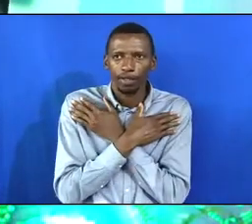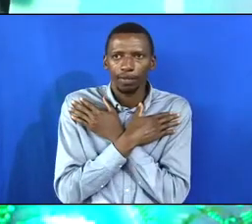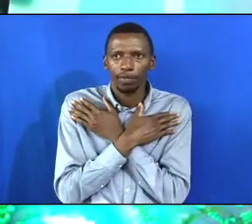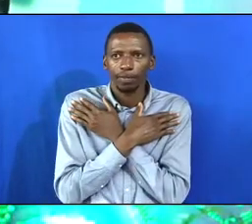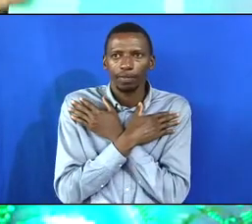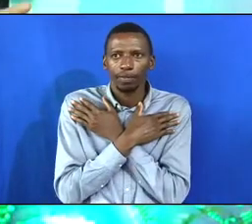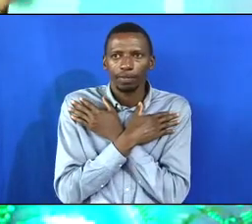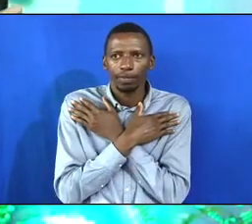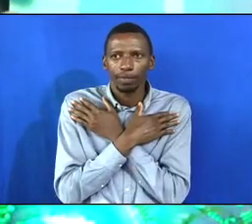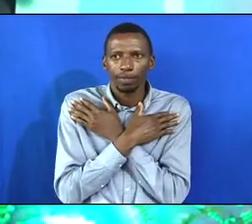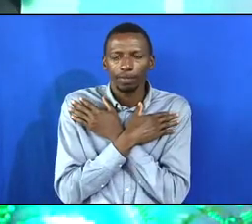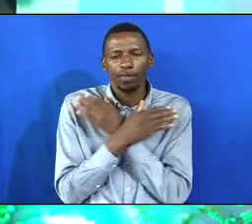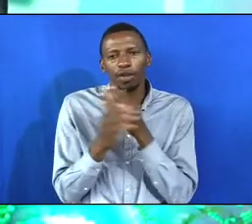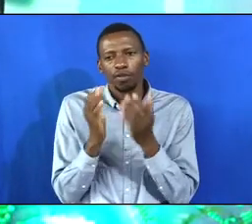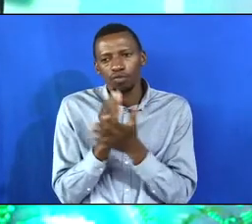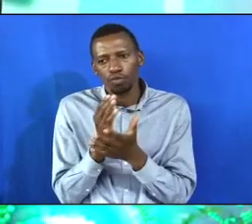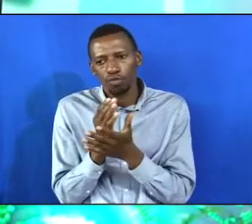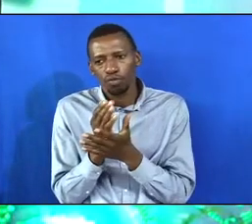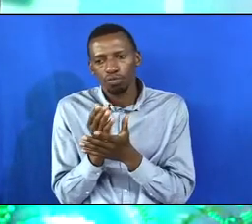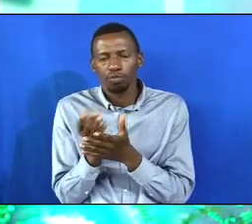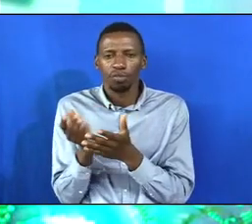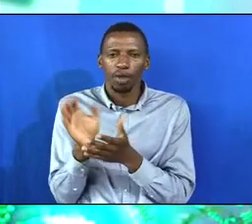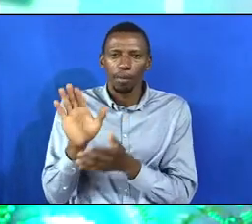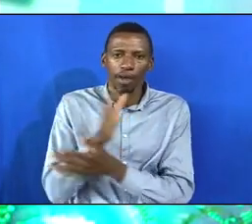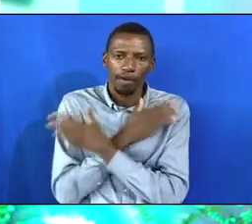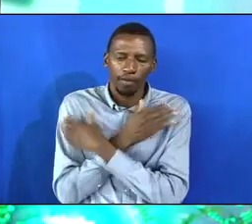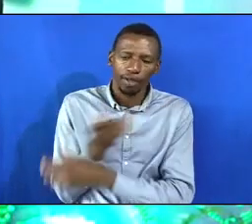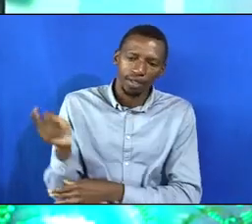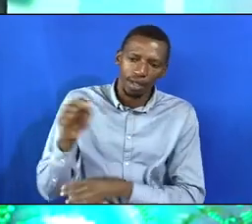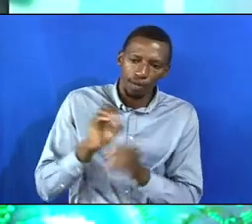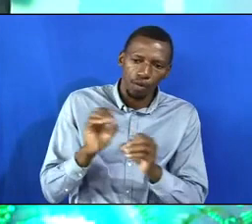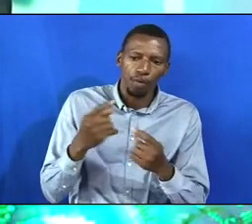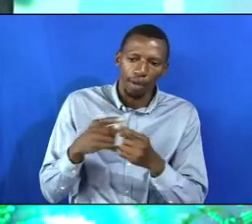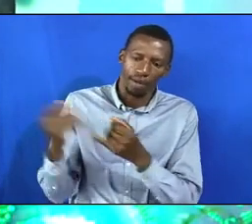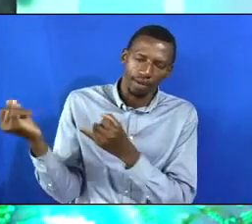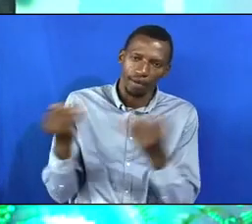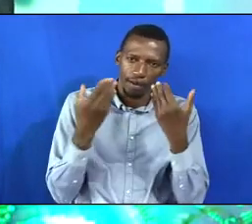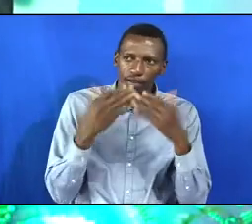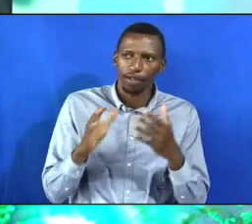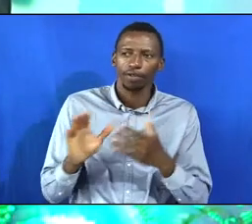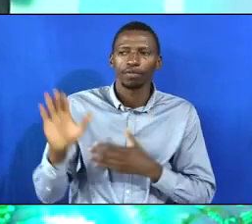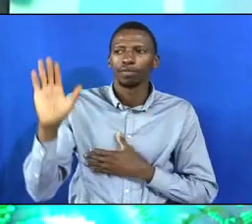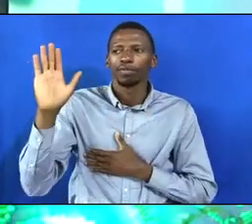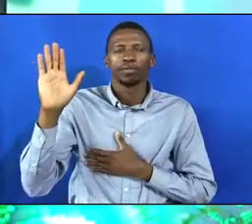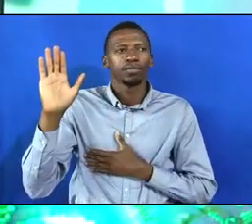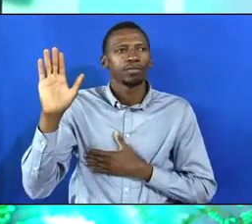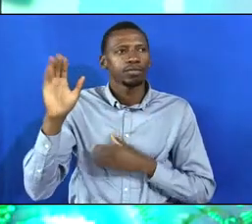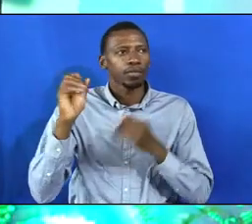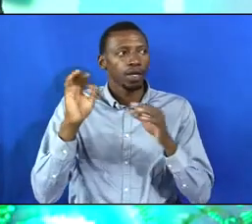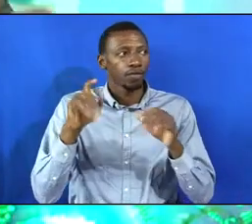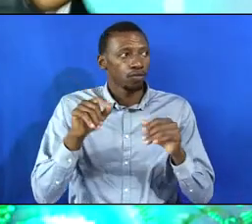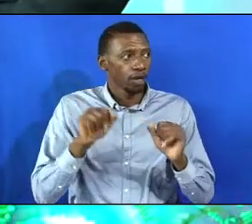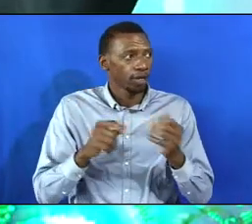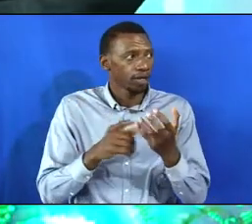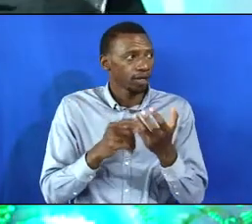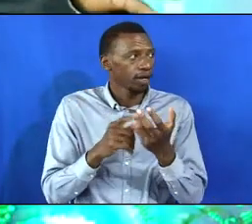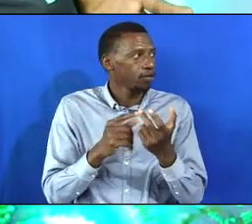the friends though did not make it, but they invited friends. Okay, if you count,